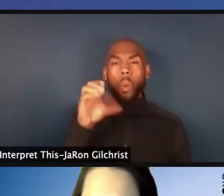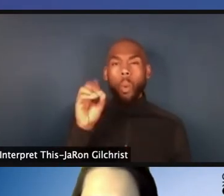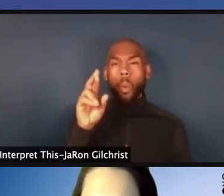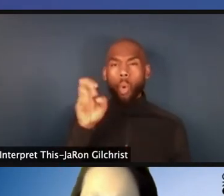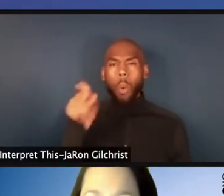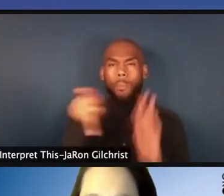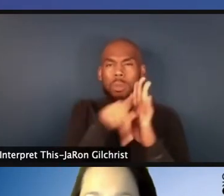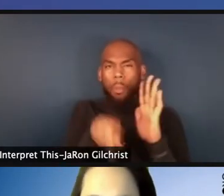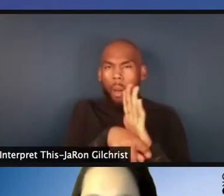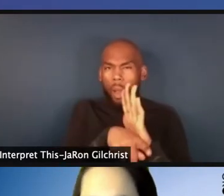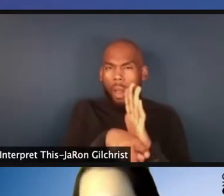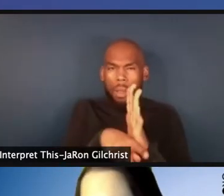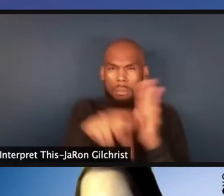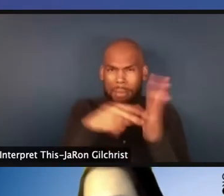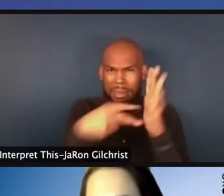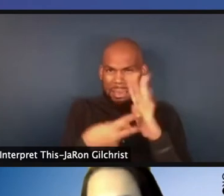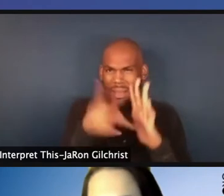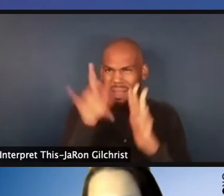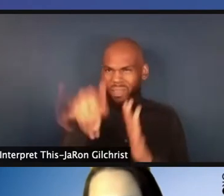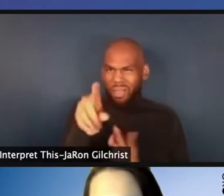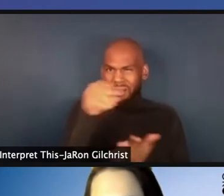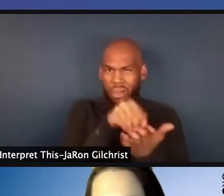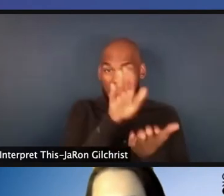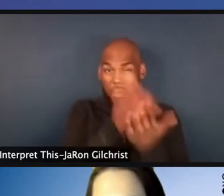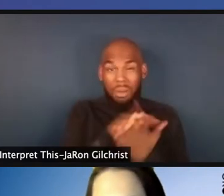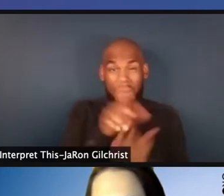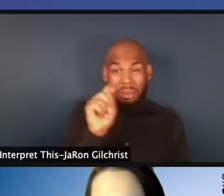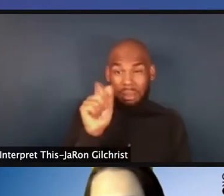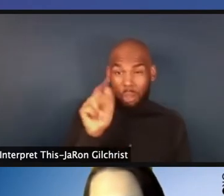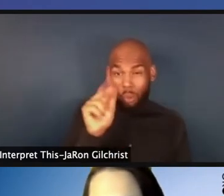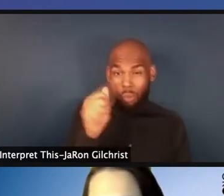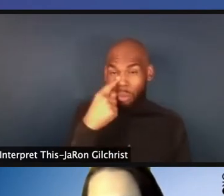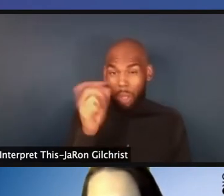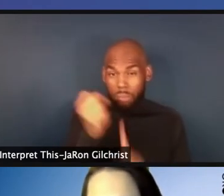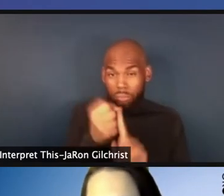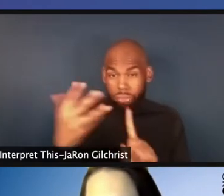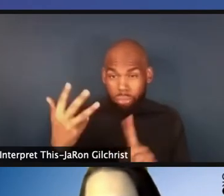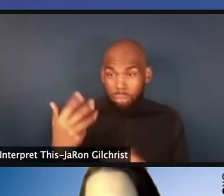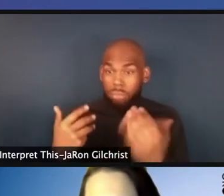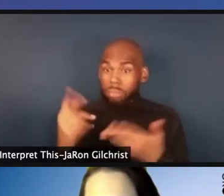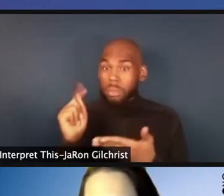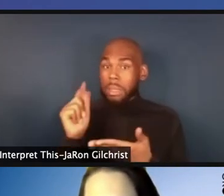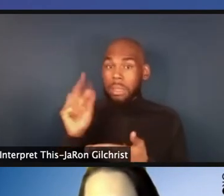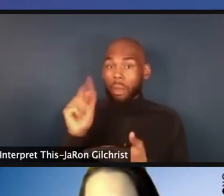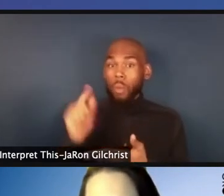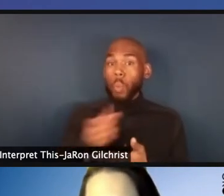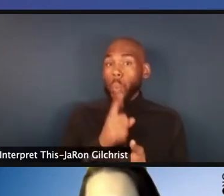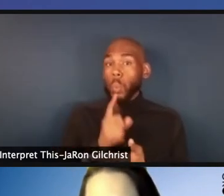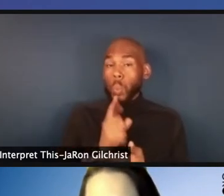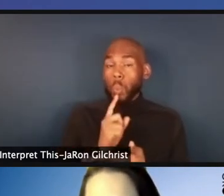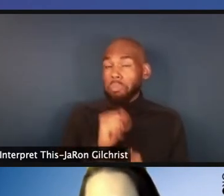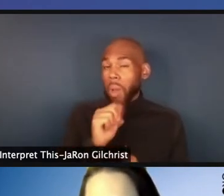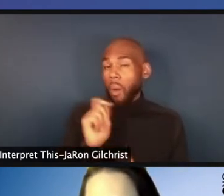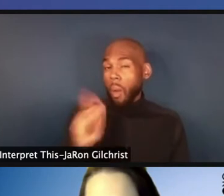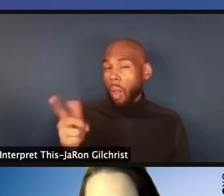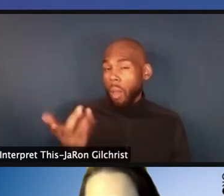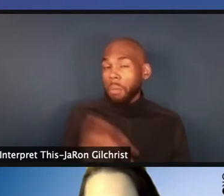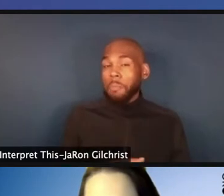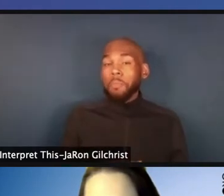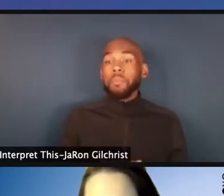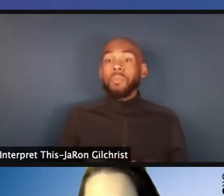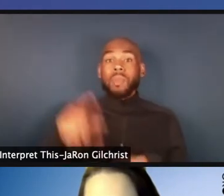that document are. And Tara, do you mind answering that for me? Yeah, not at all. So the meat